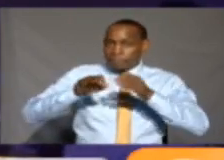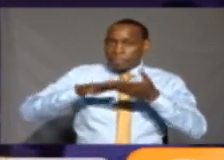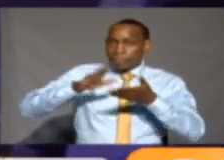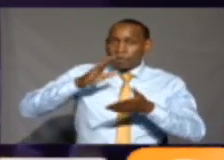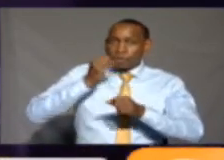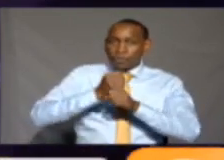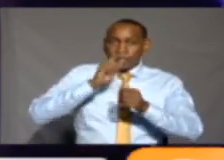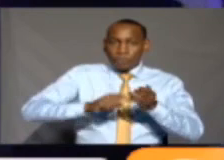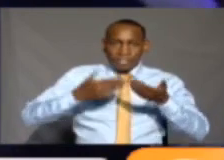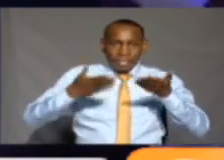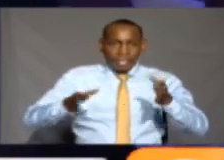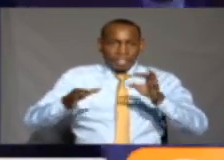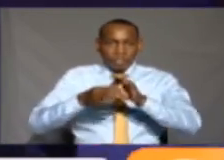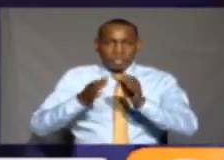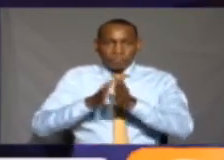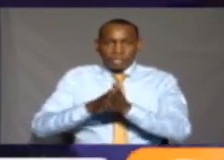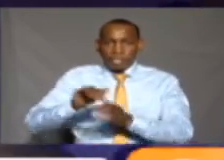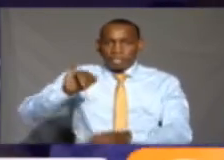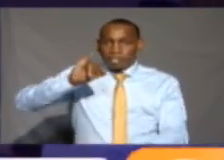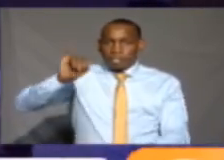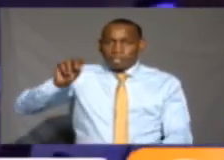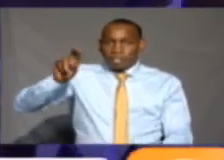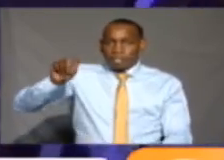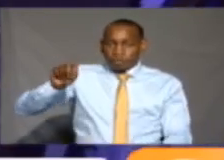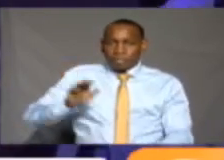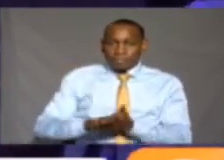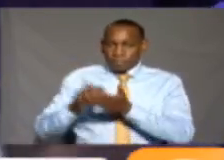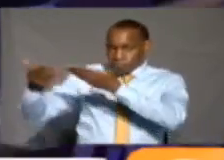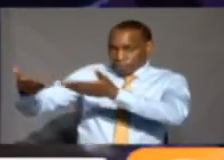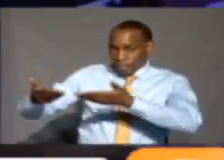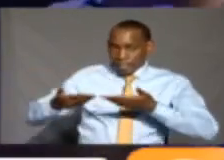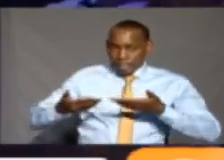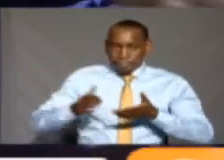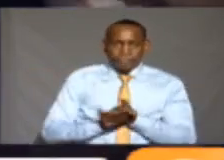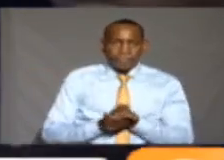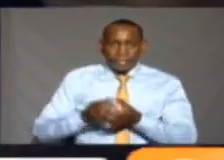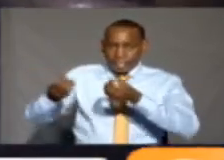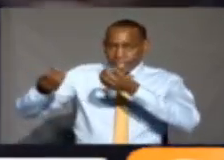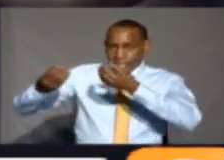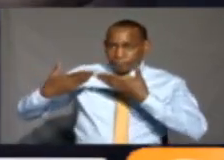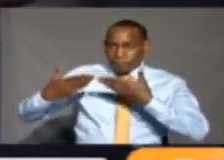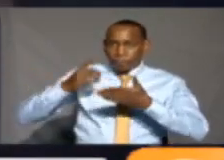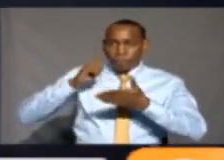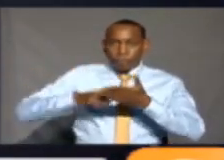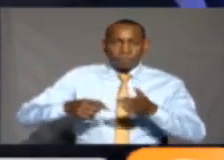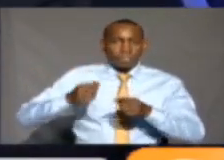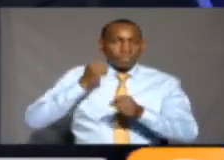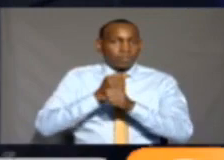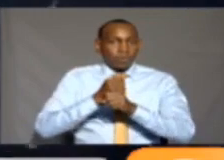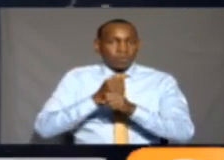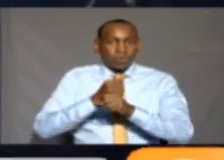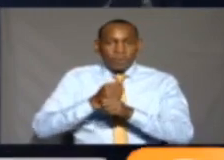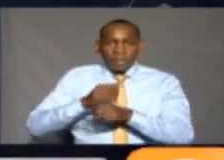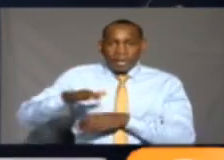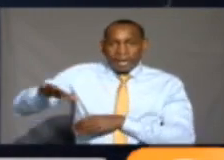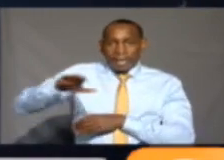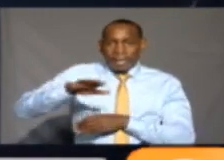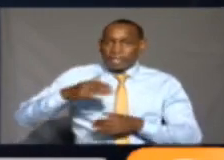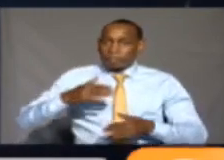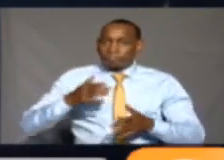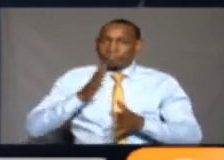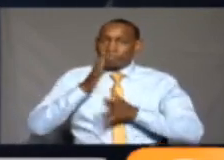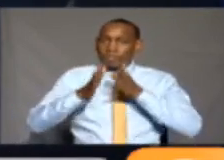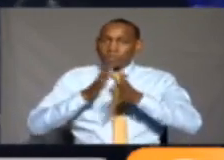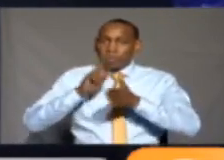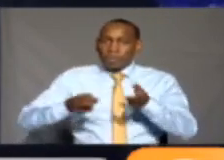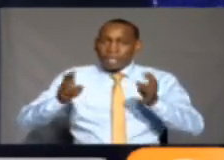we are doing here, I'm joined by John Kianda. Kianda, if you can join me, just talk to me about what we do on the Arena Hangout and exactly what